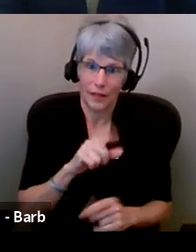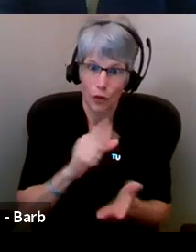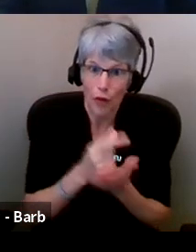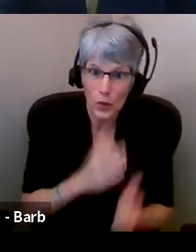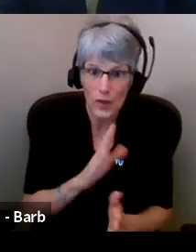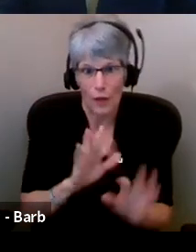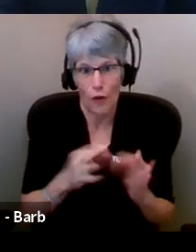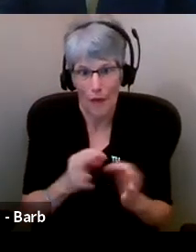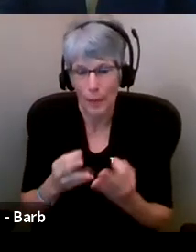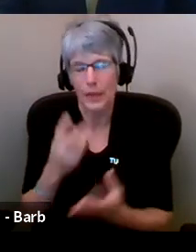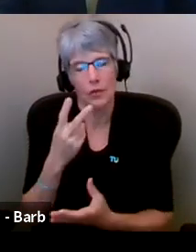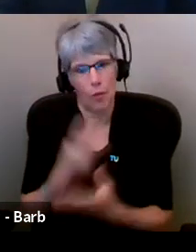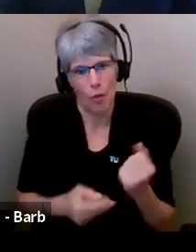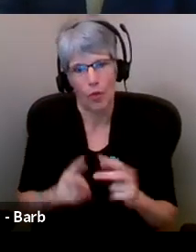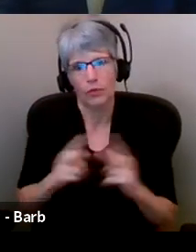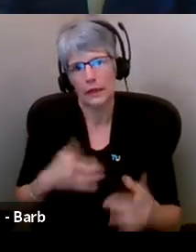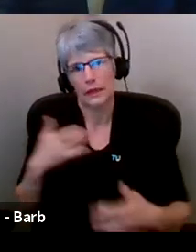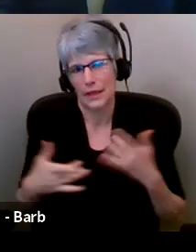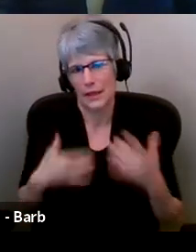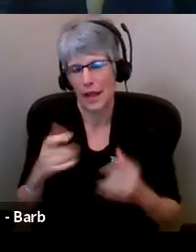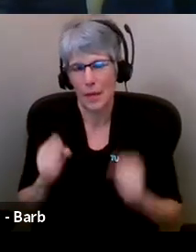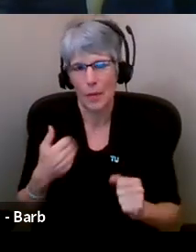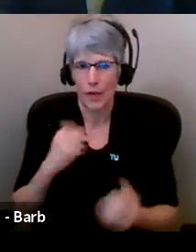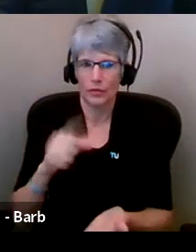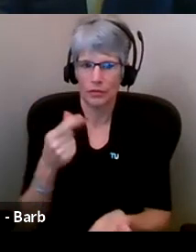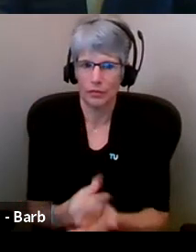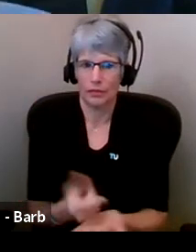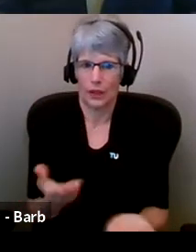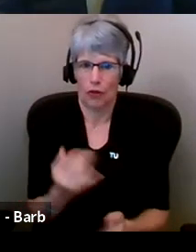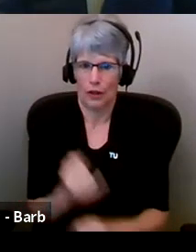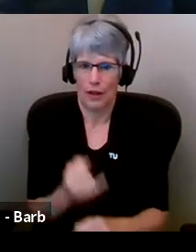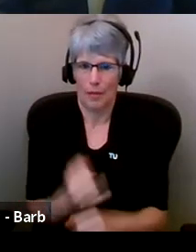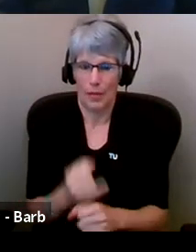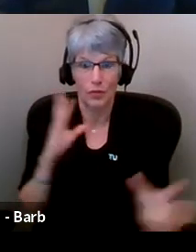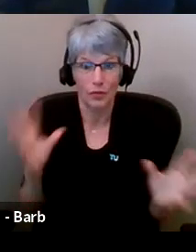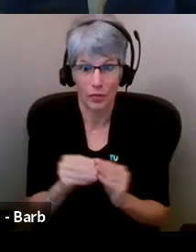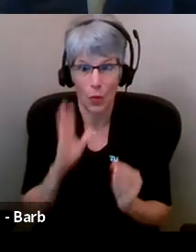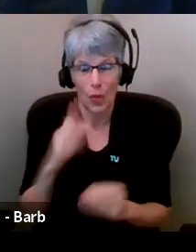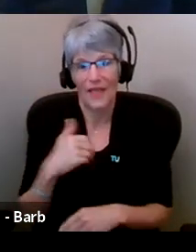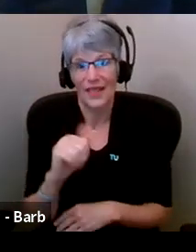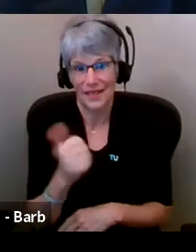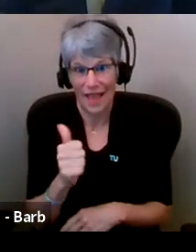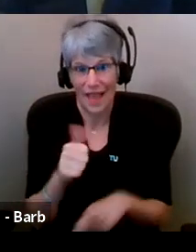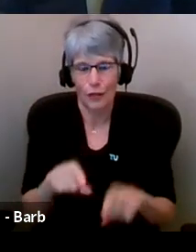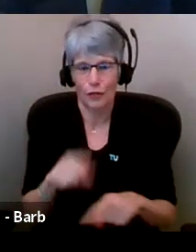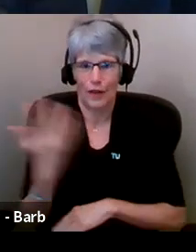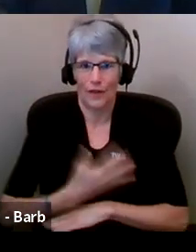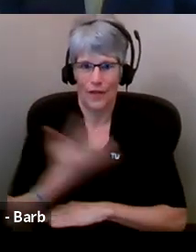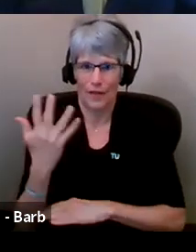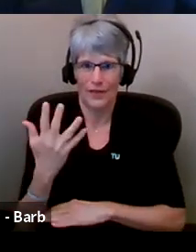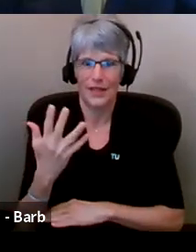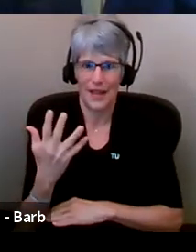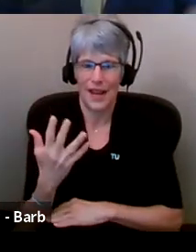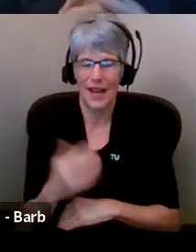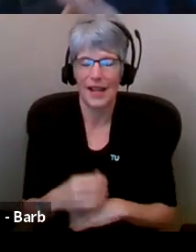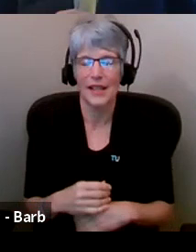excited to be able to have a commencement on campus. There'll be 10 of them over a 5-day period of time. But we're